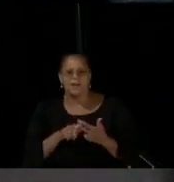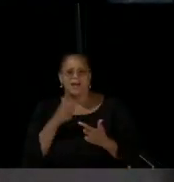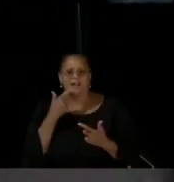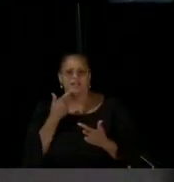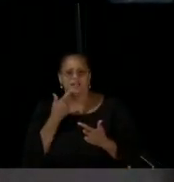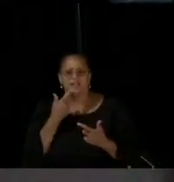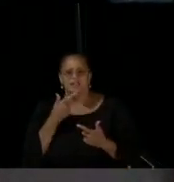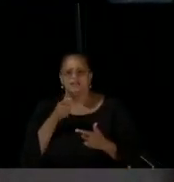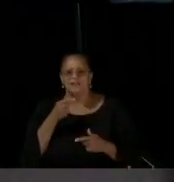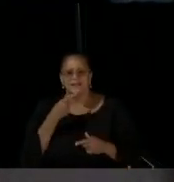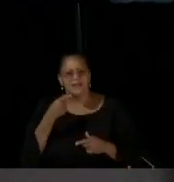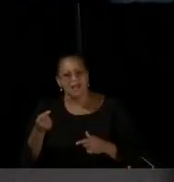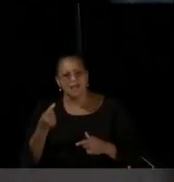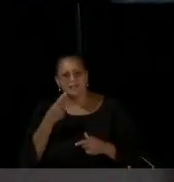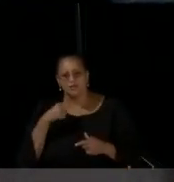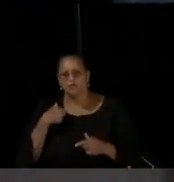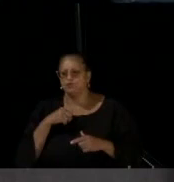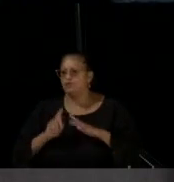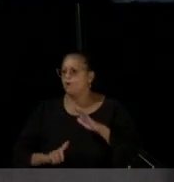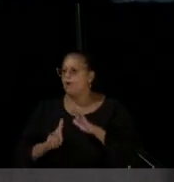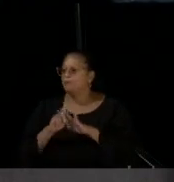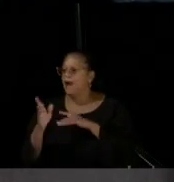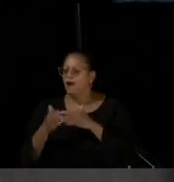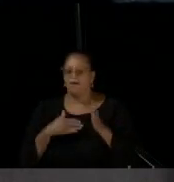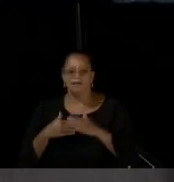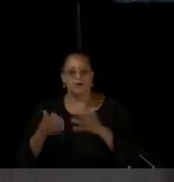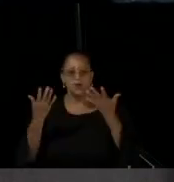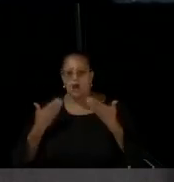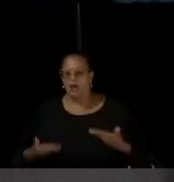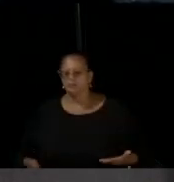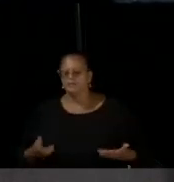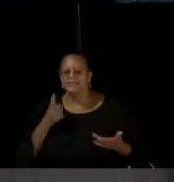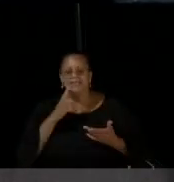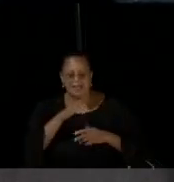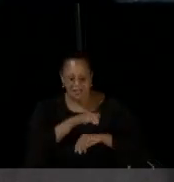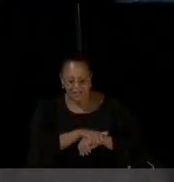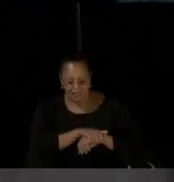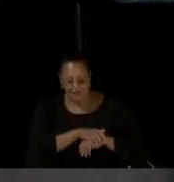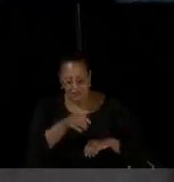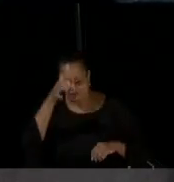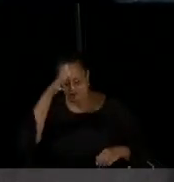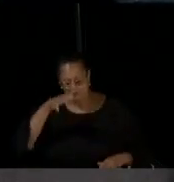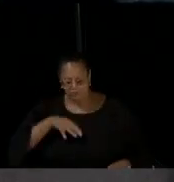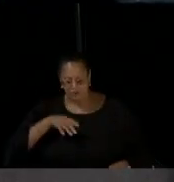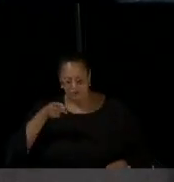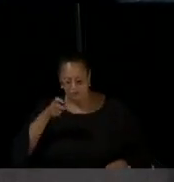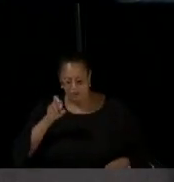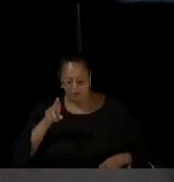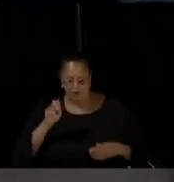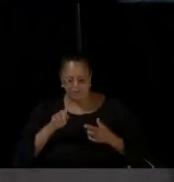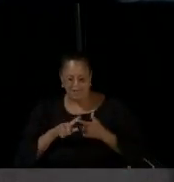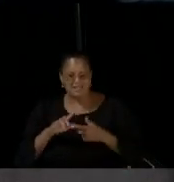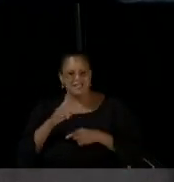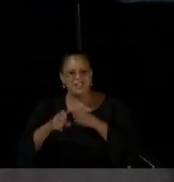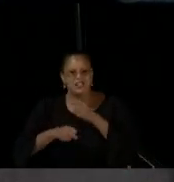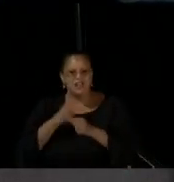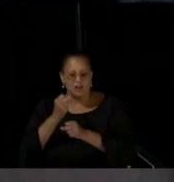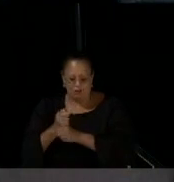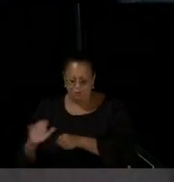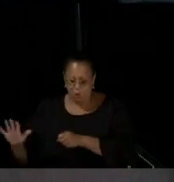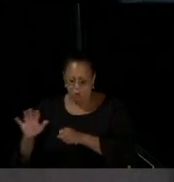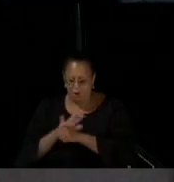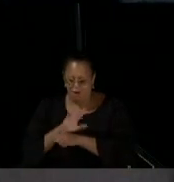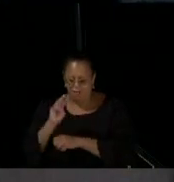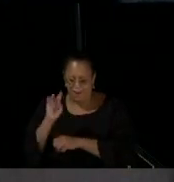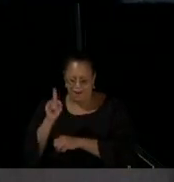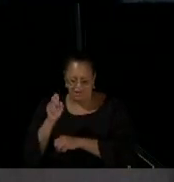as we are, no matter what that may be. English with Mr. Perot is a year-long masterclass in the lessons